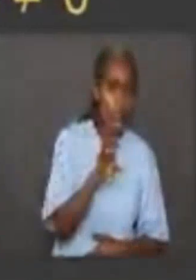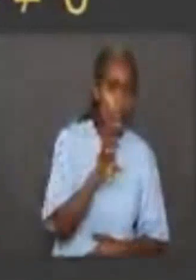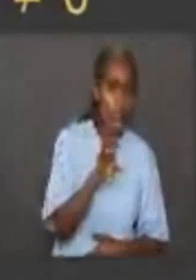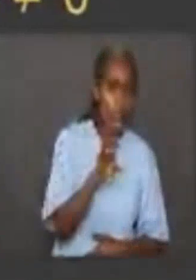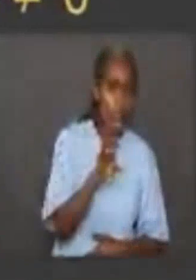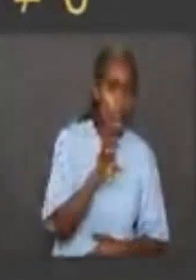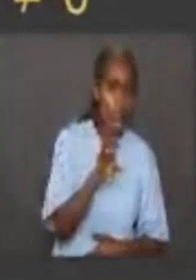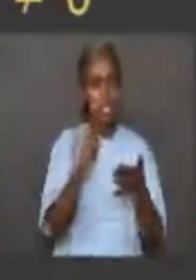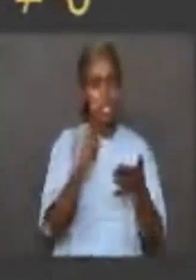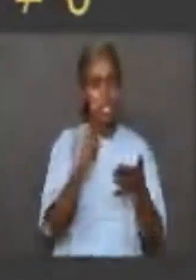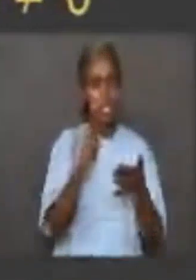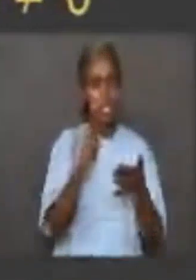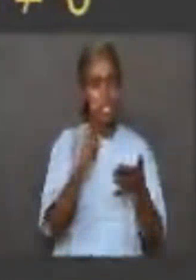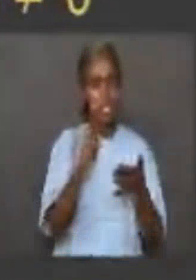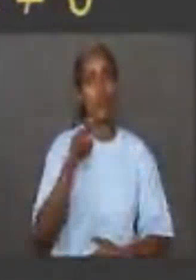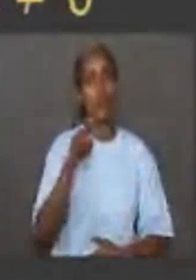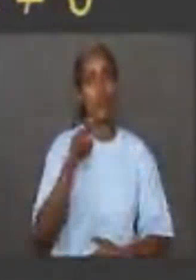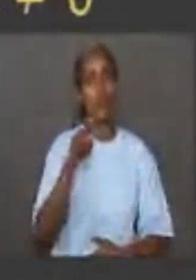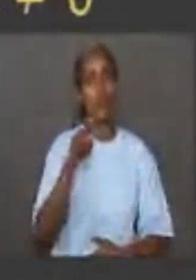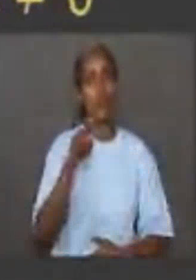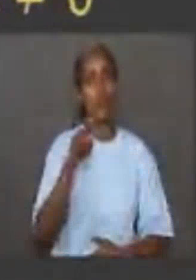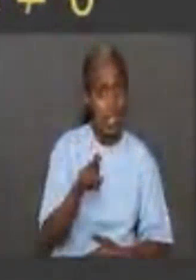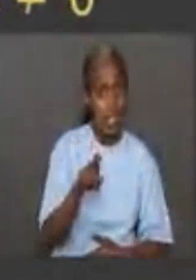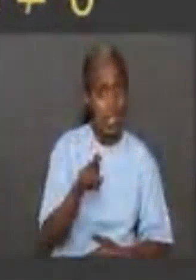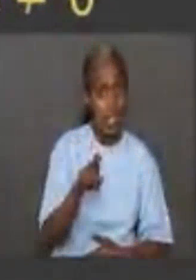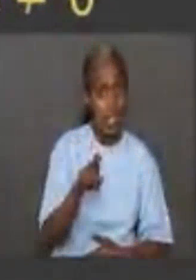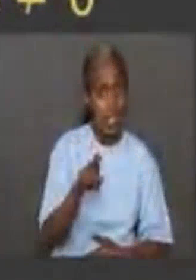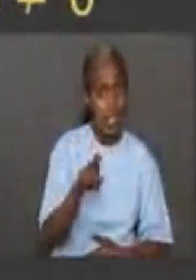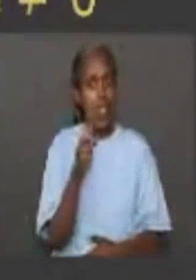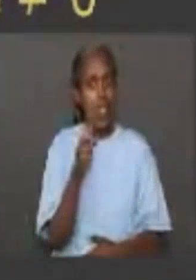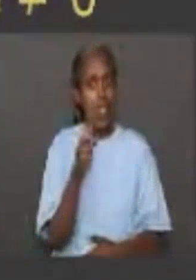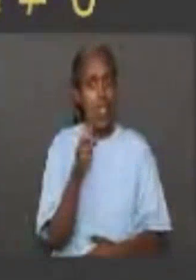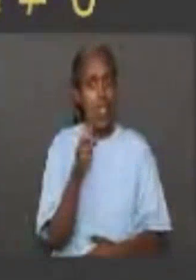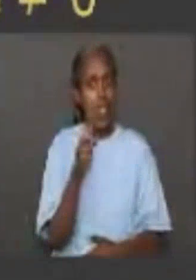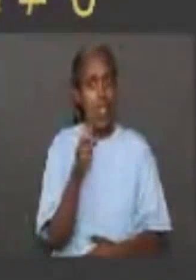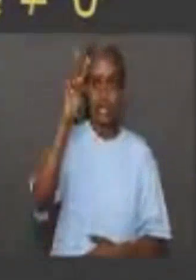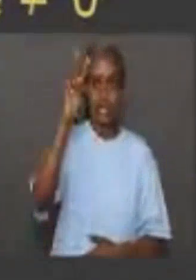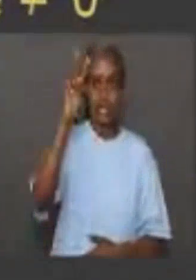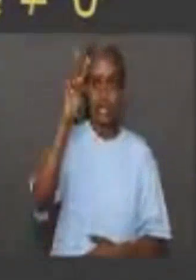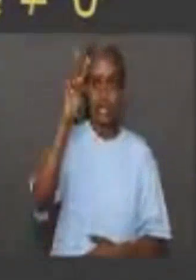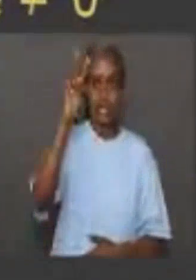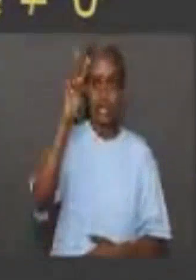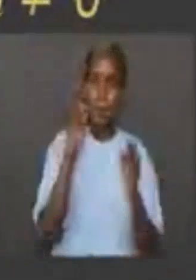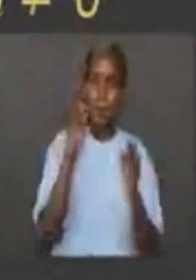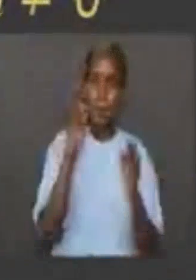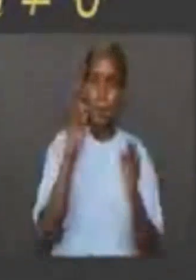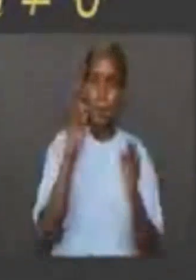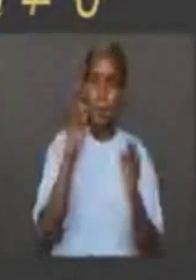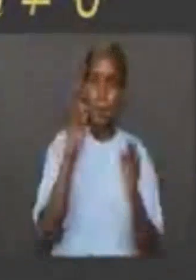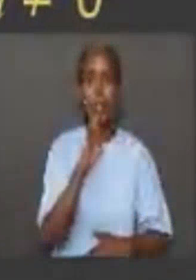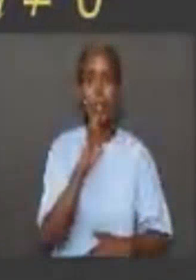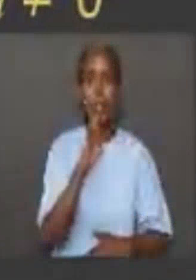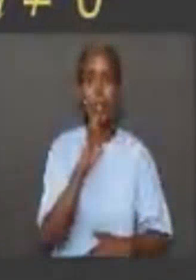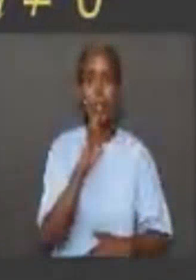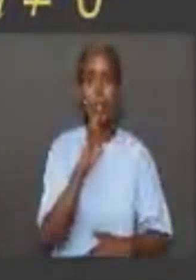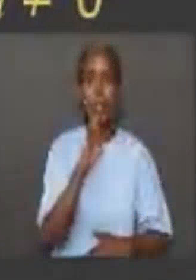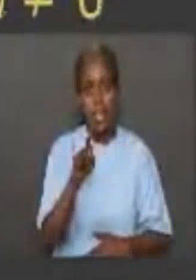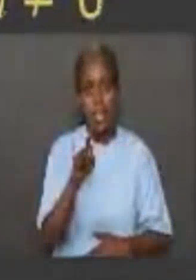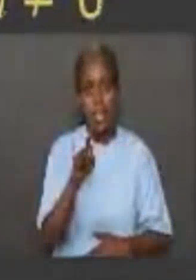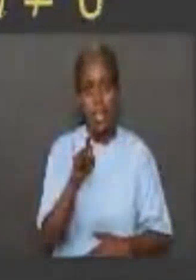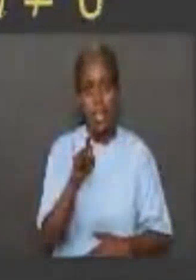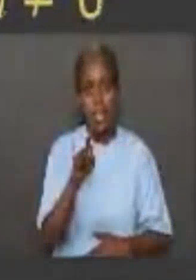value of x for what ax squared plus bx